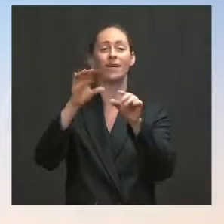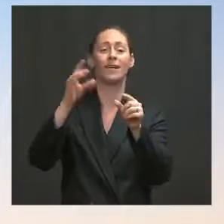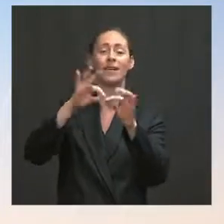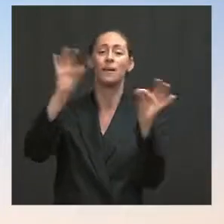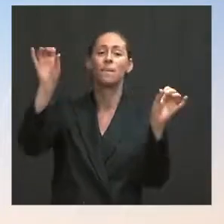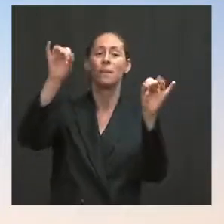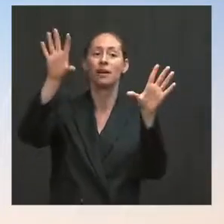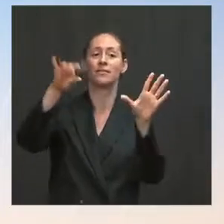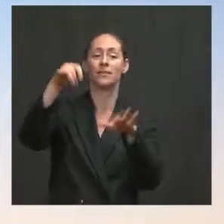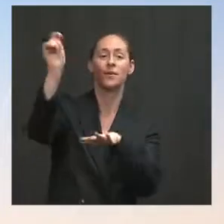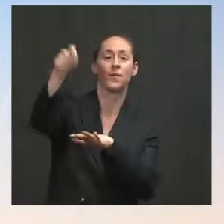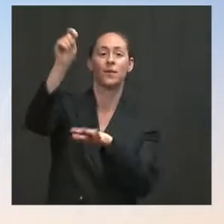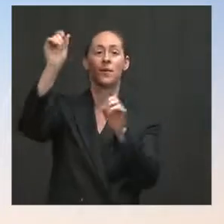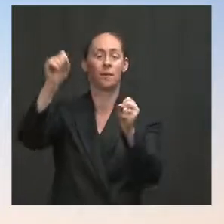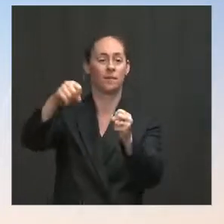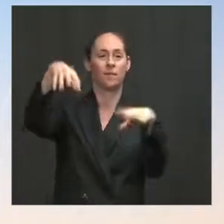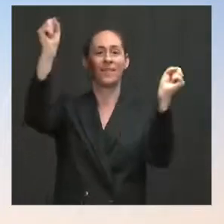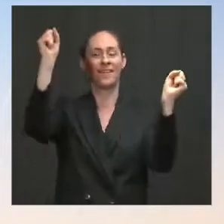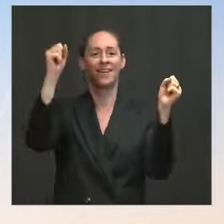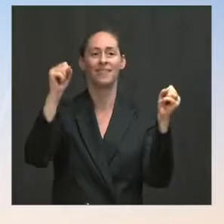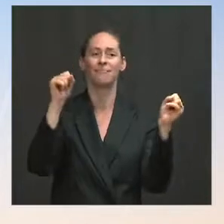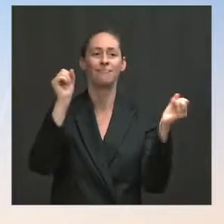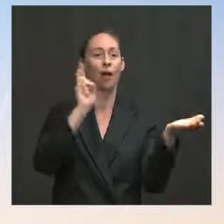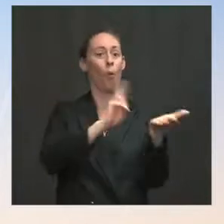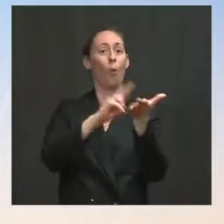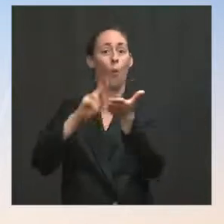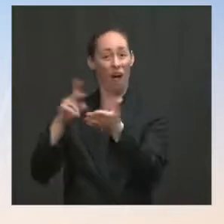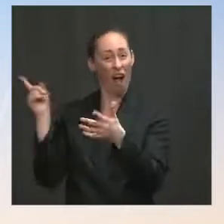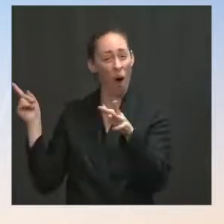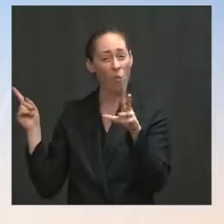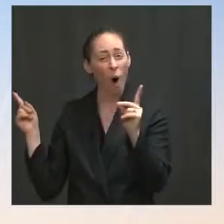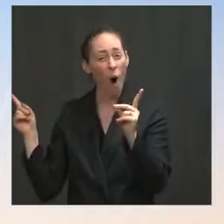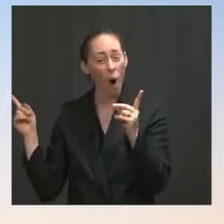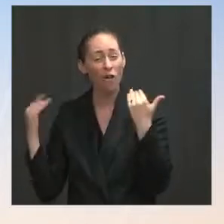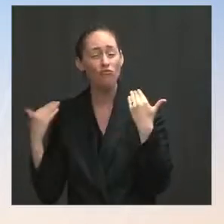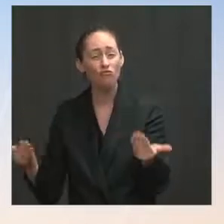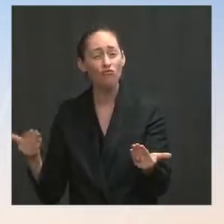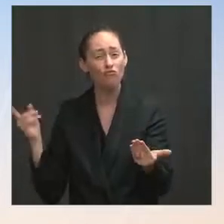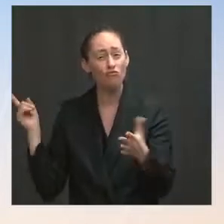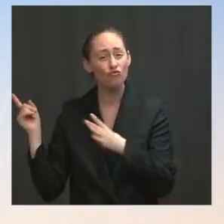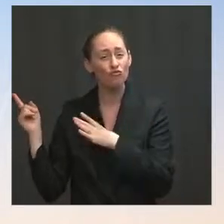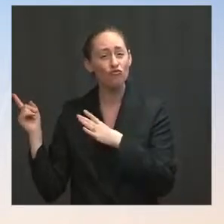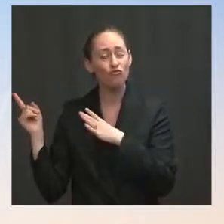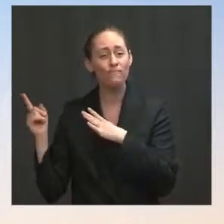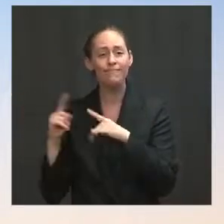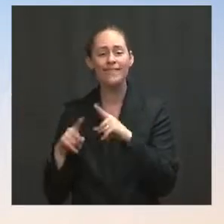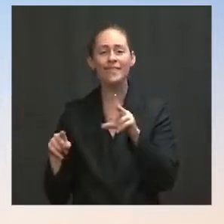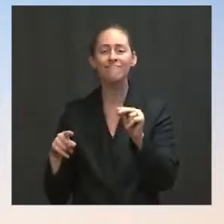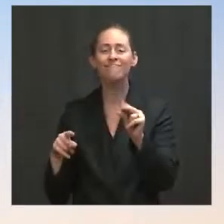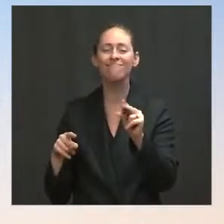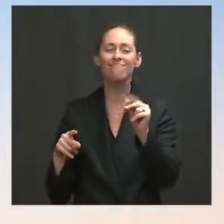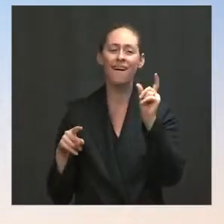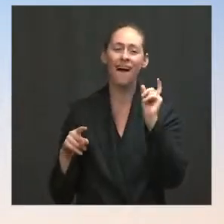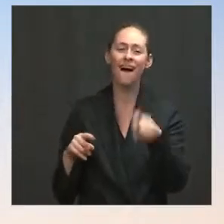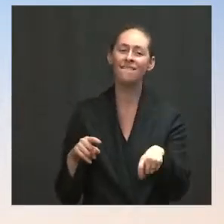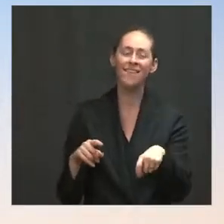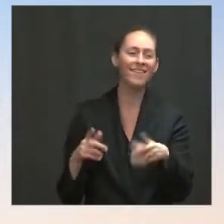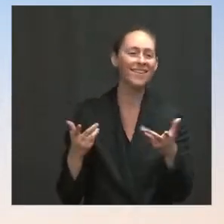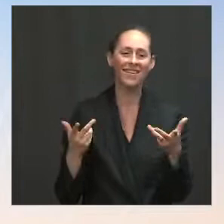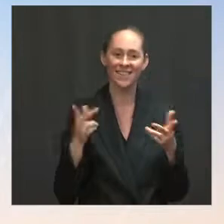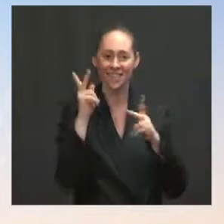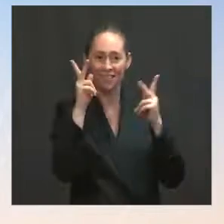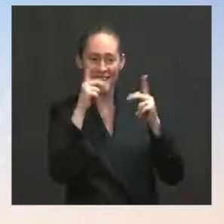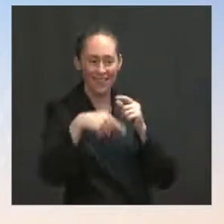through any means, he would do that. But it requires the majority of members in the Senate to support changes to the filibuster.